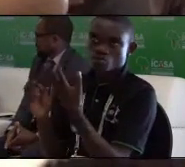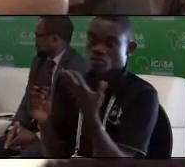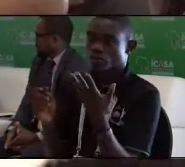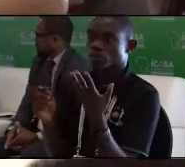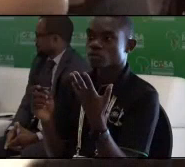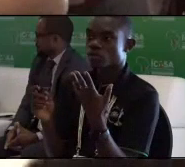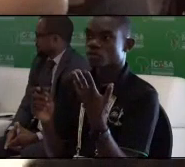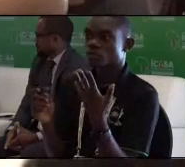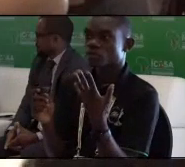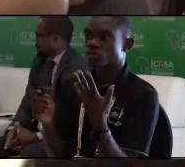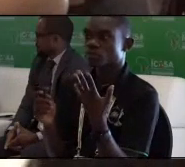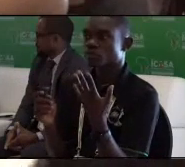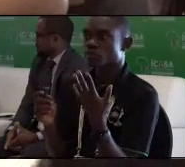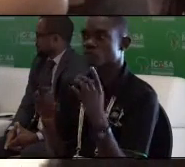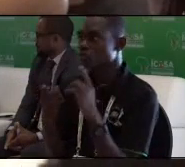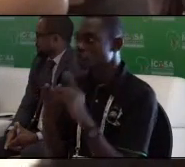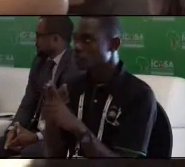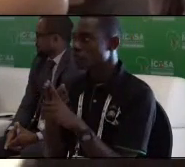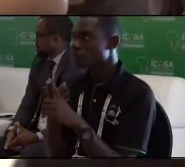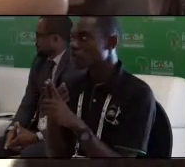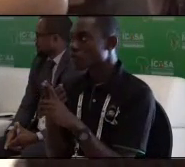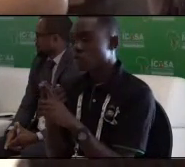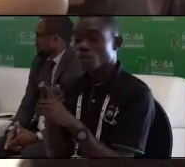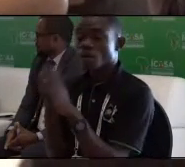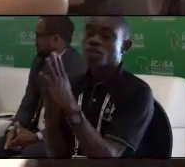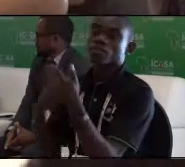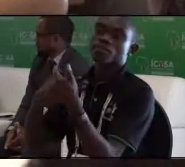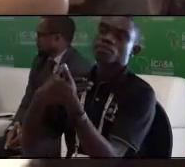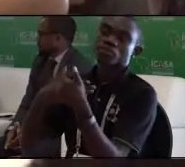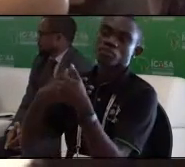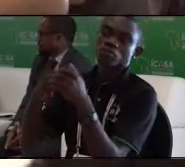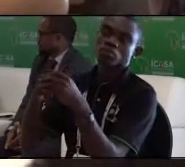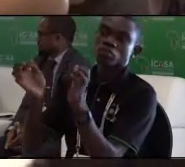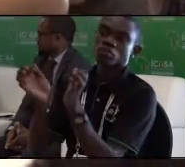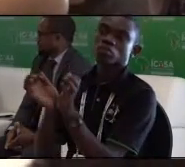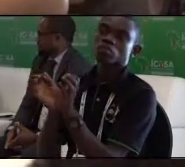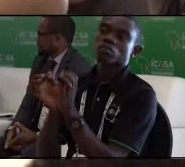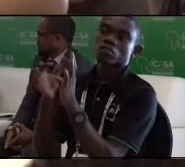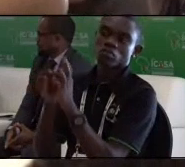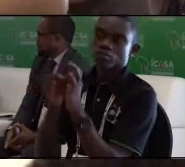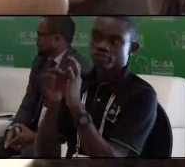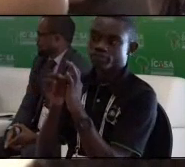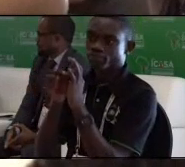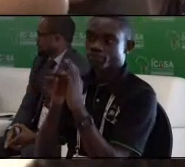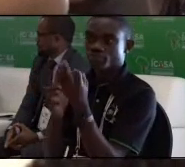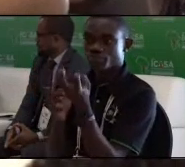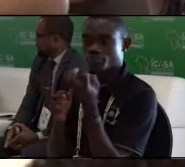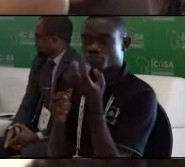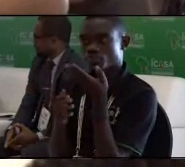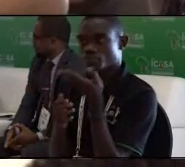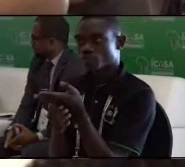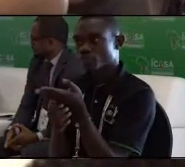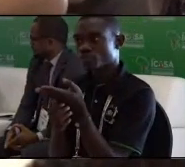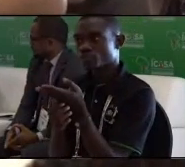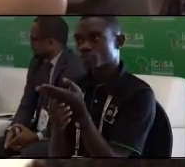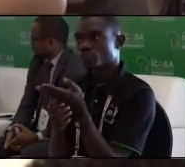it, the IPs were part of it, the private sector, public, they were all part of it. So from